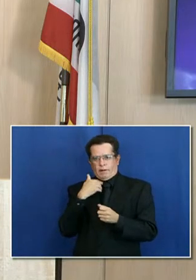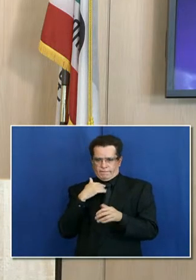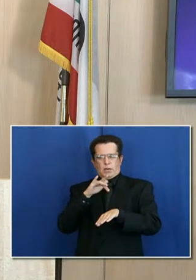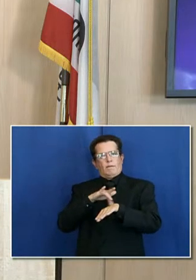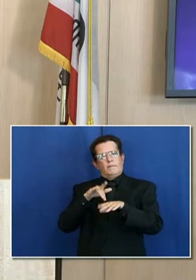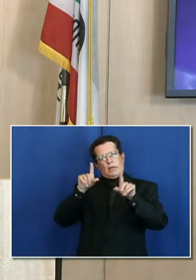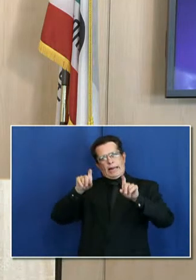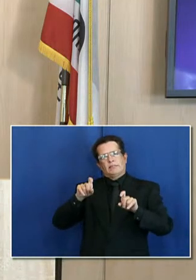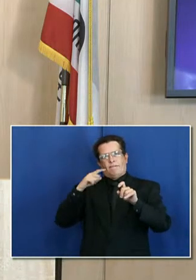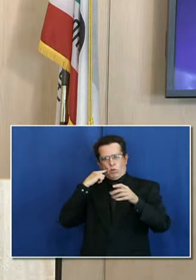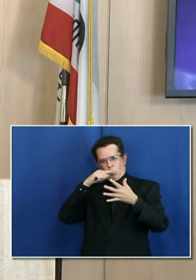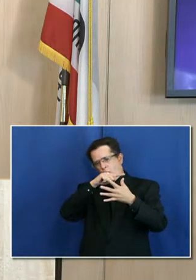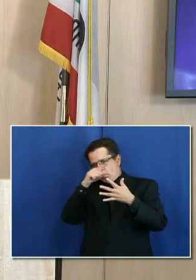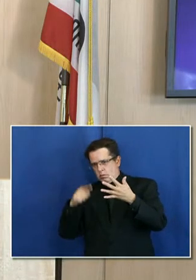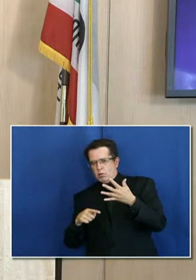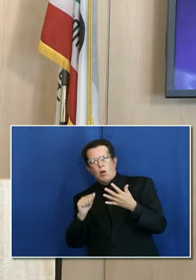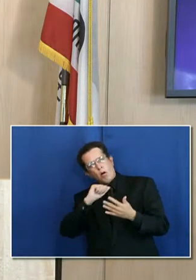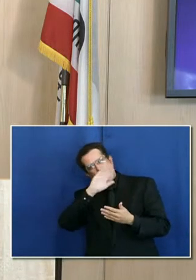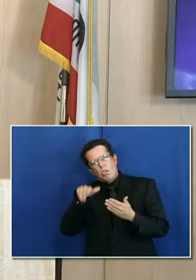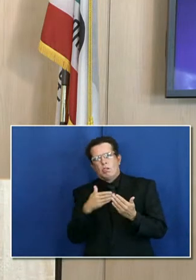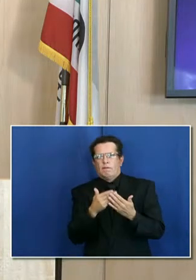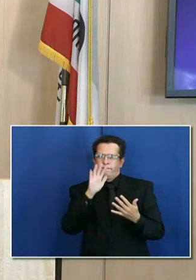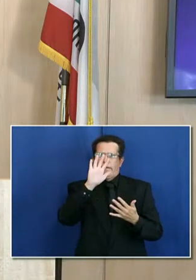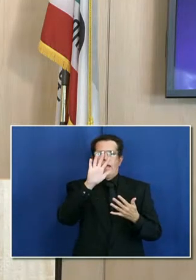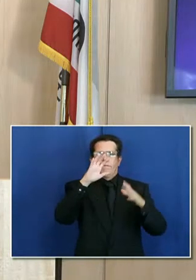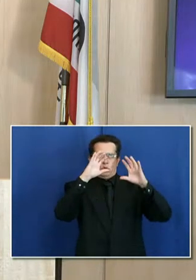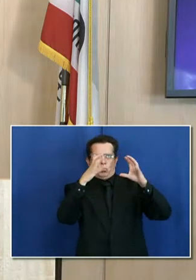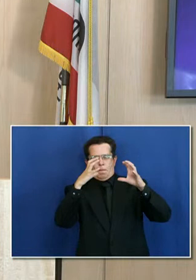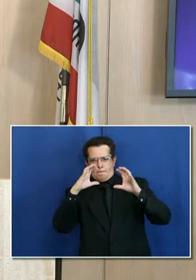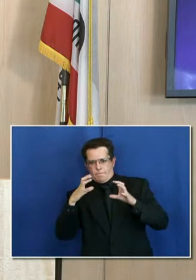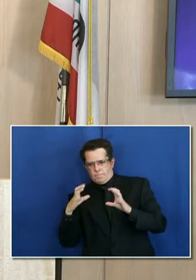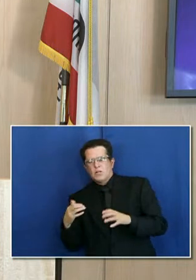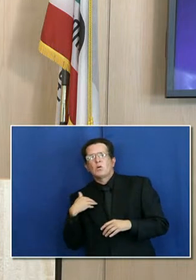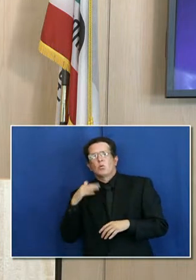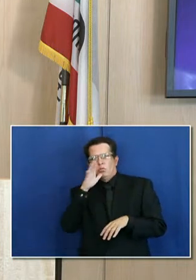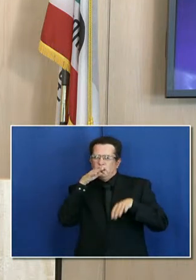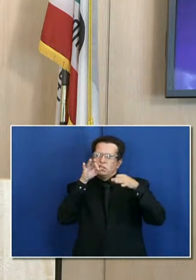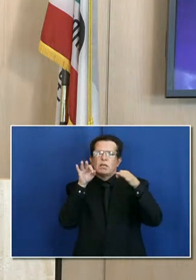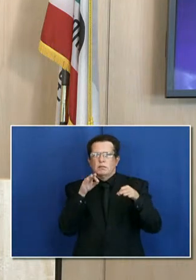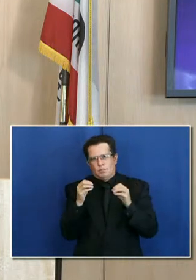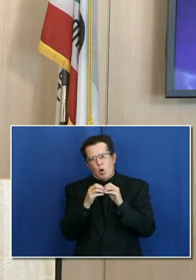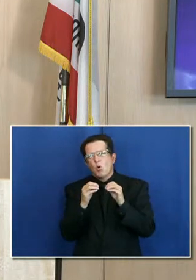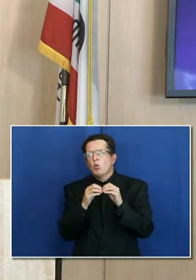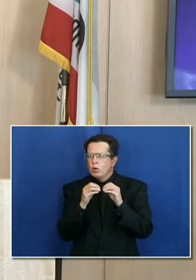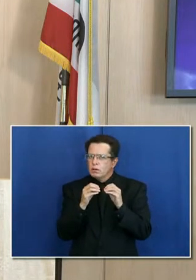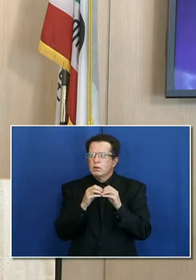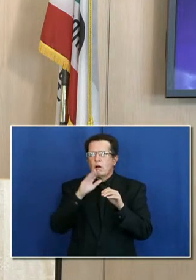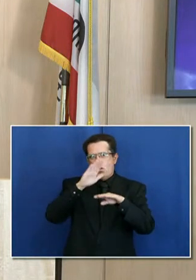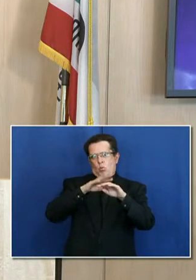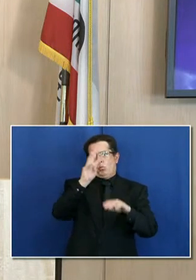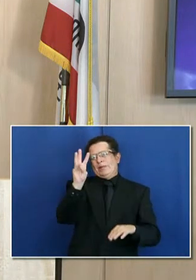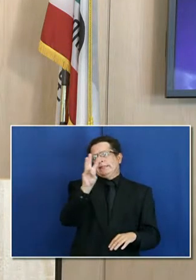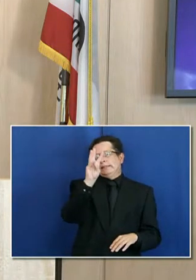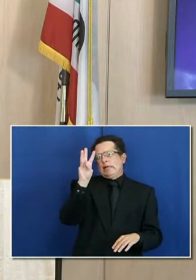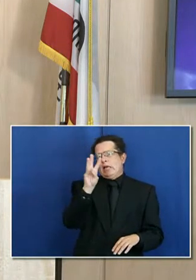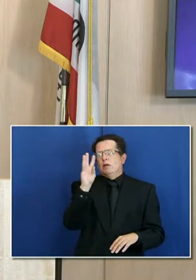are available. And we will go and discuss the new prioritization in detail on